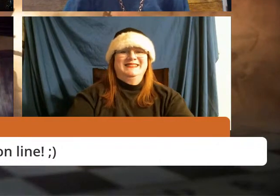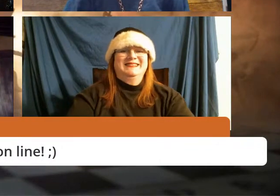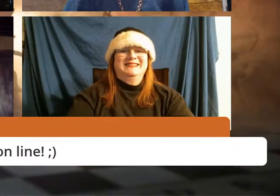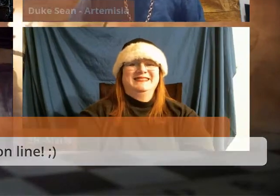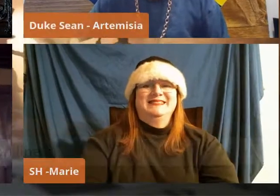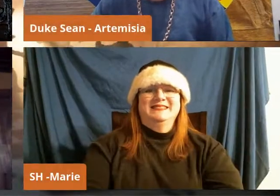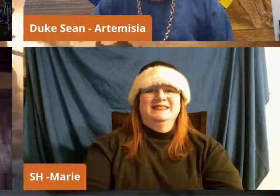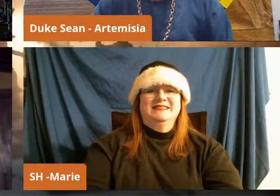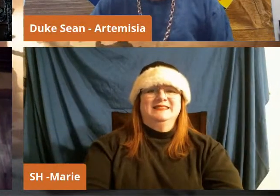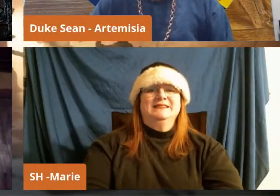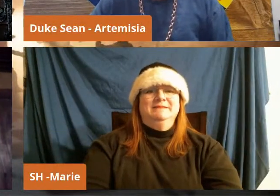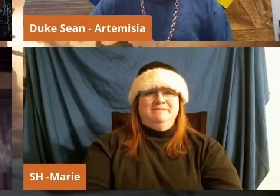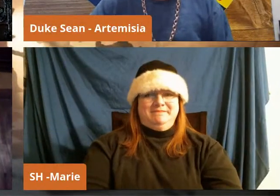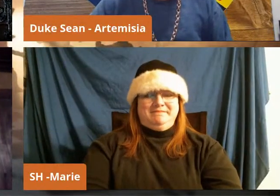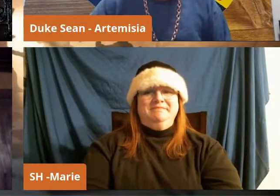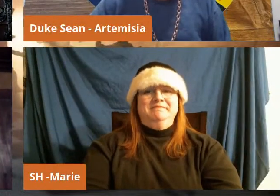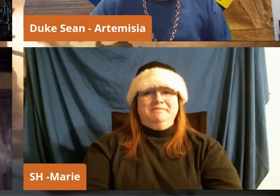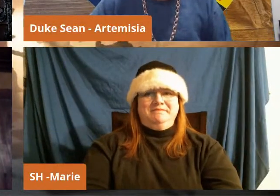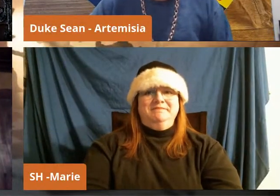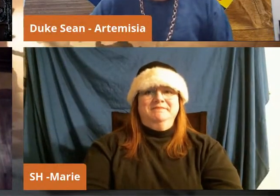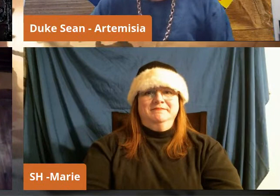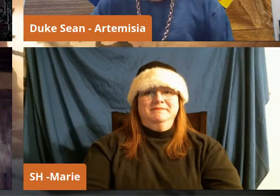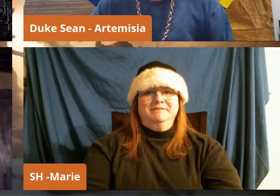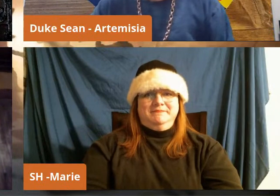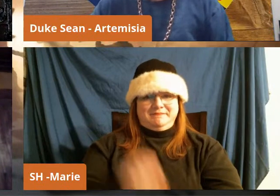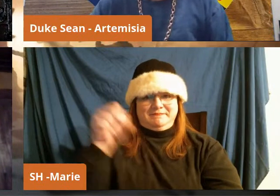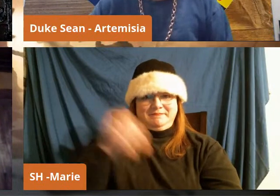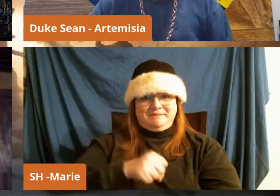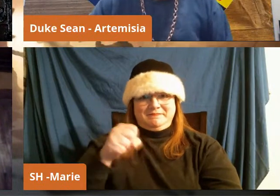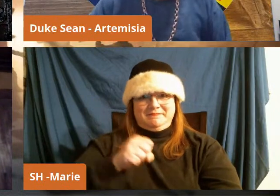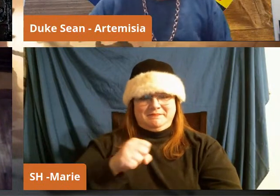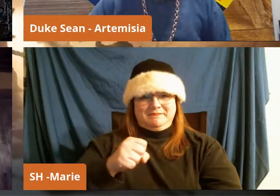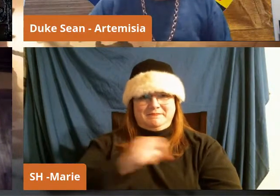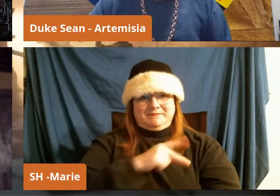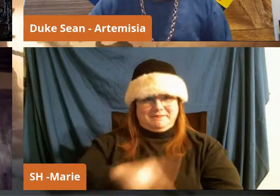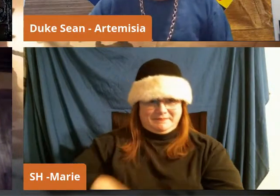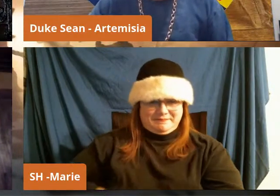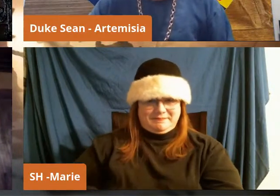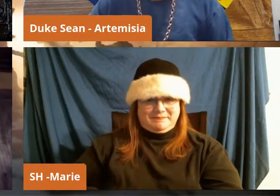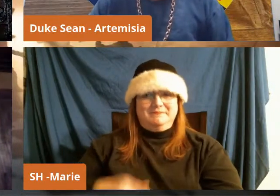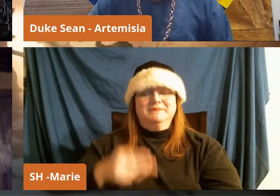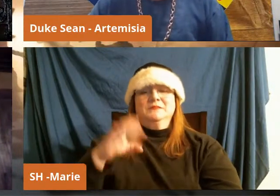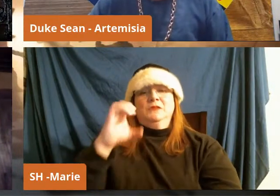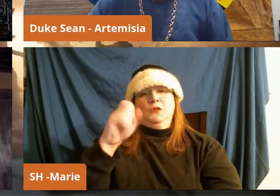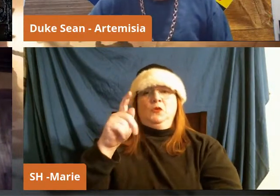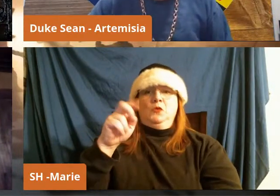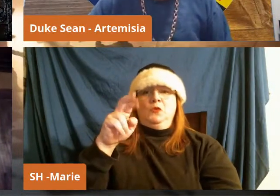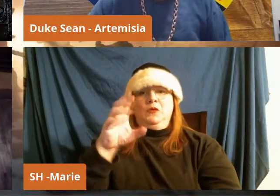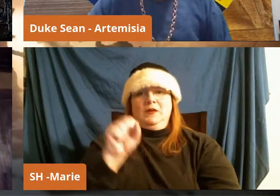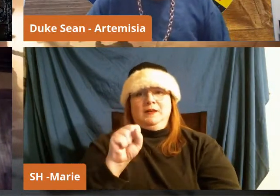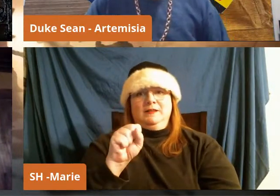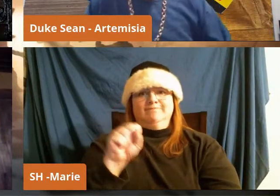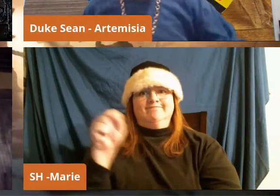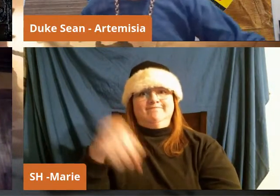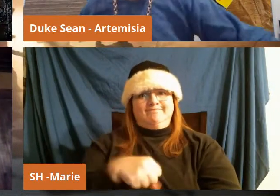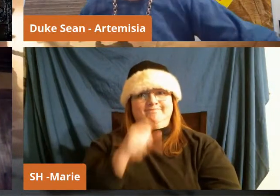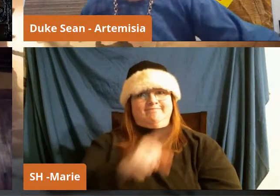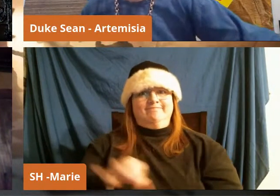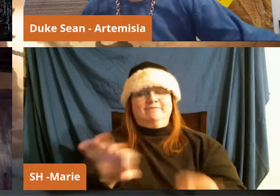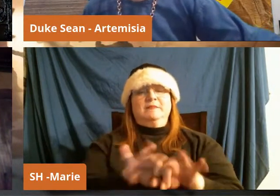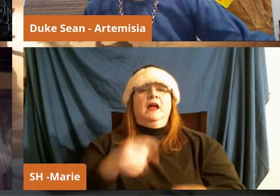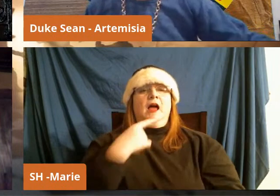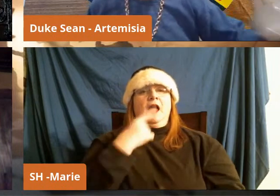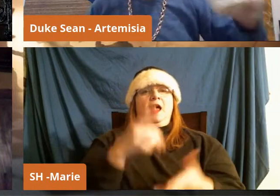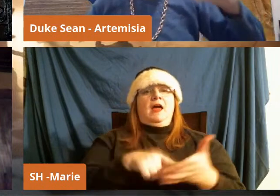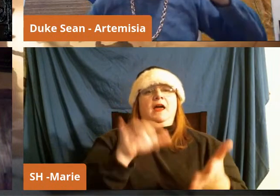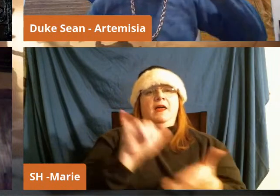Yeah, certainly can, Your Highness. Yes. We'll just in for a second. Courtesy. Right. So I think